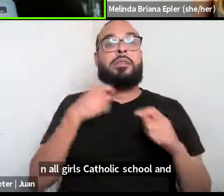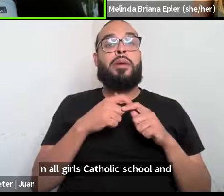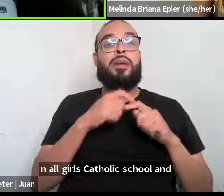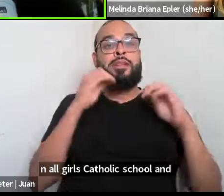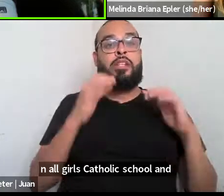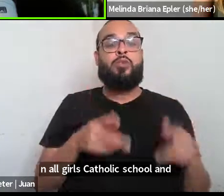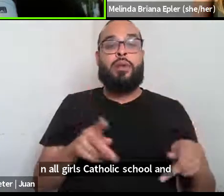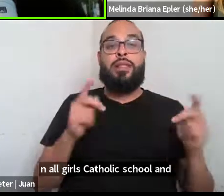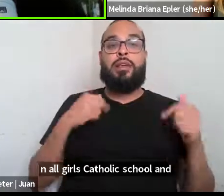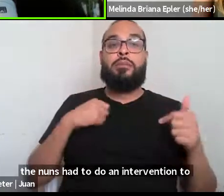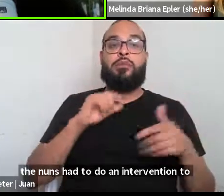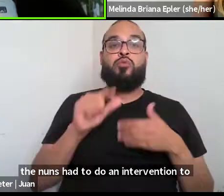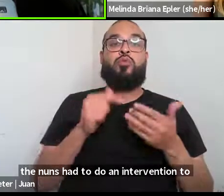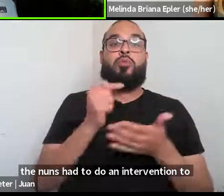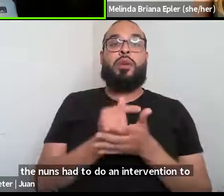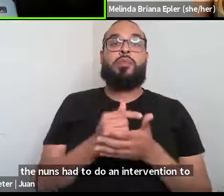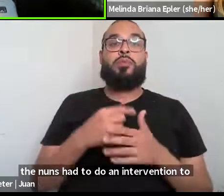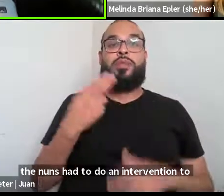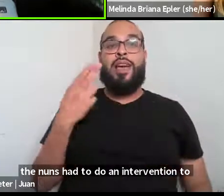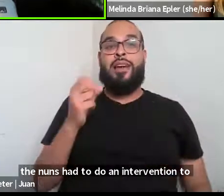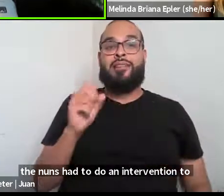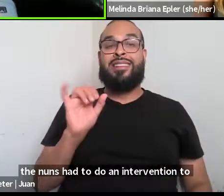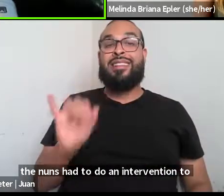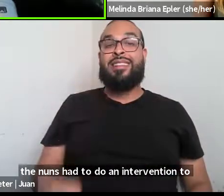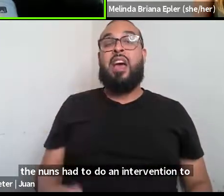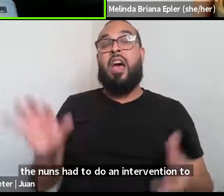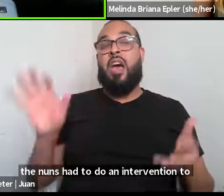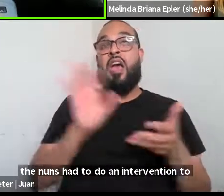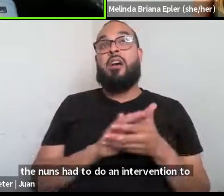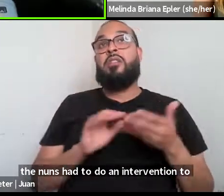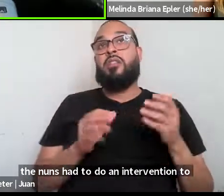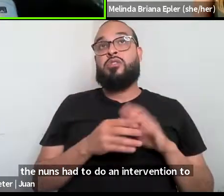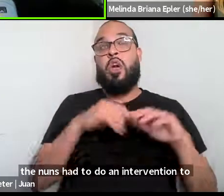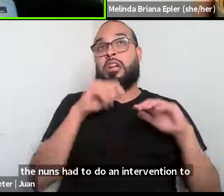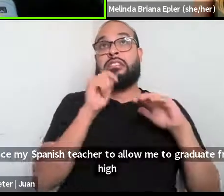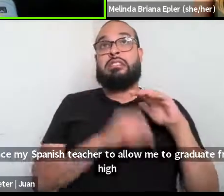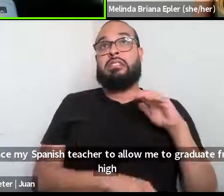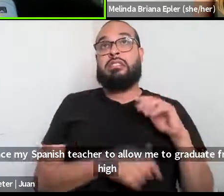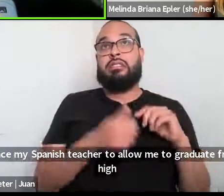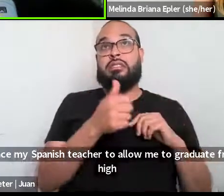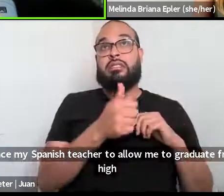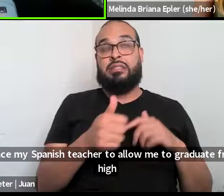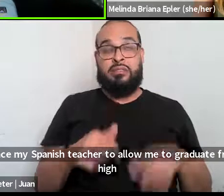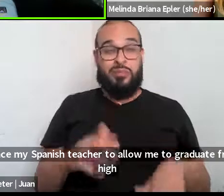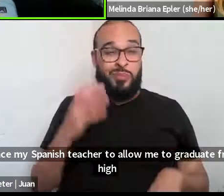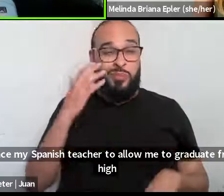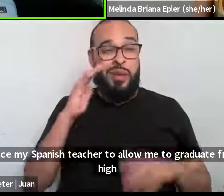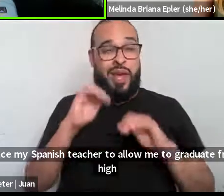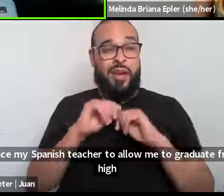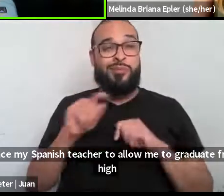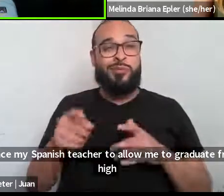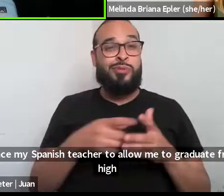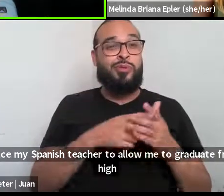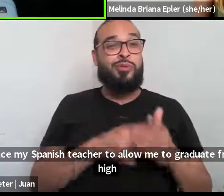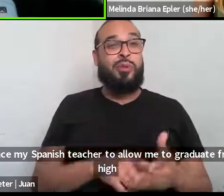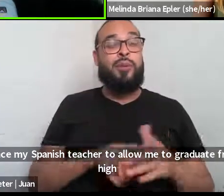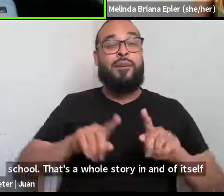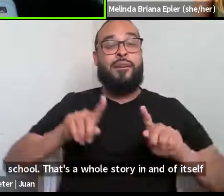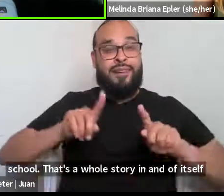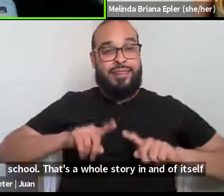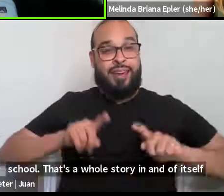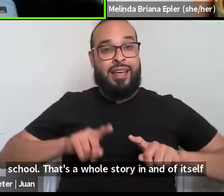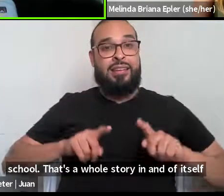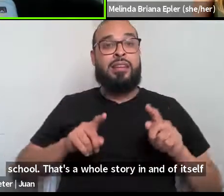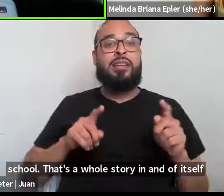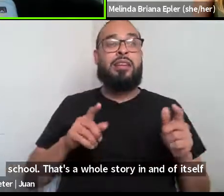graduate from high school. So that's a whole story in and of itself in terms of how does one start school testing higher than